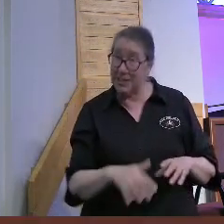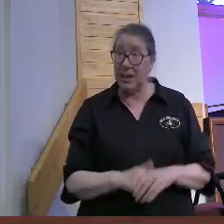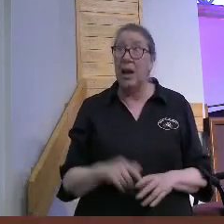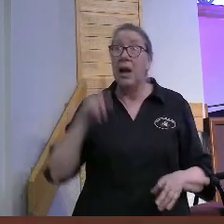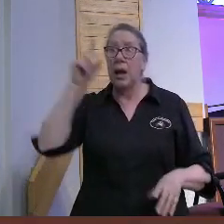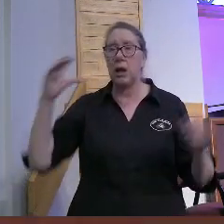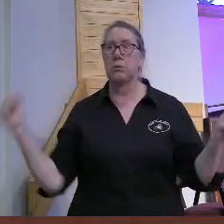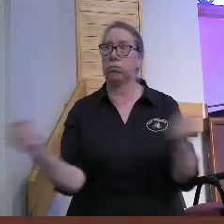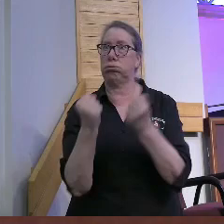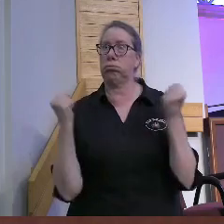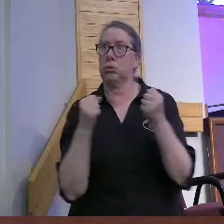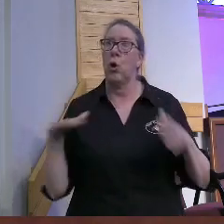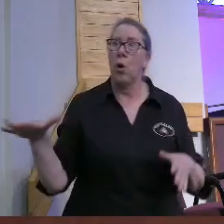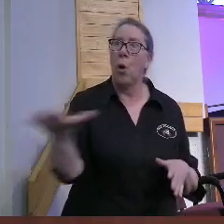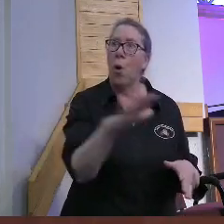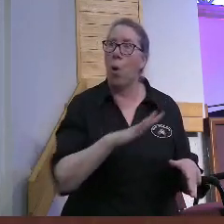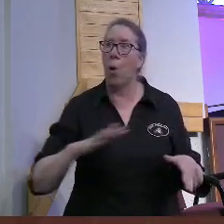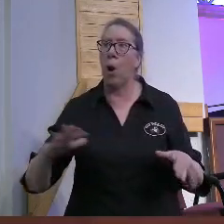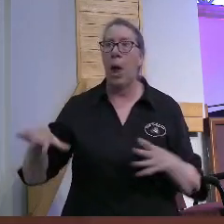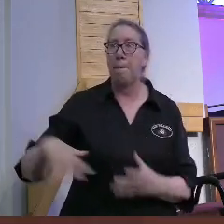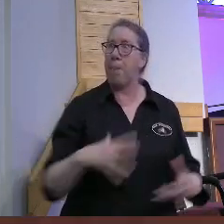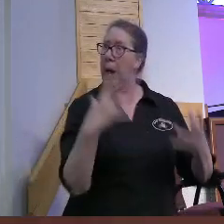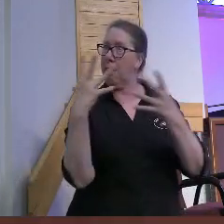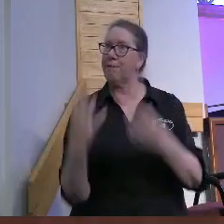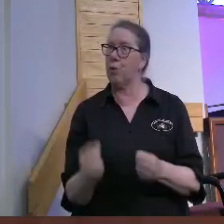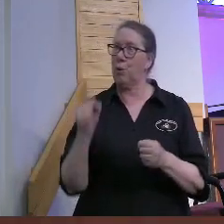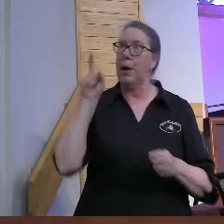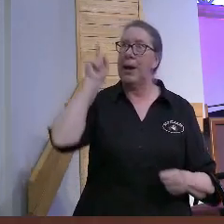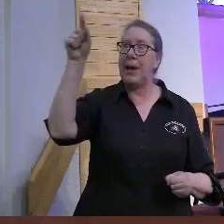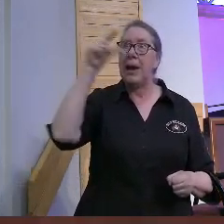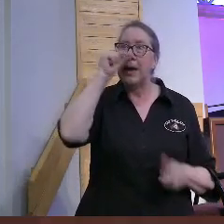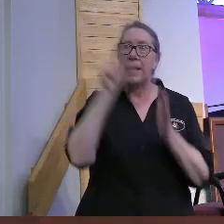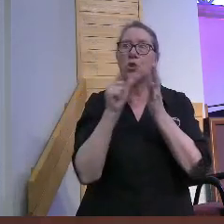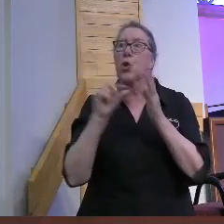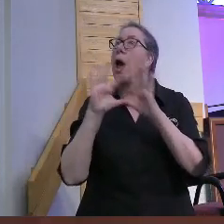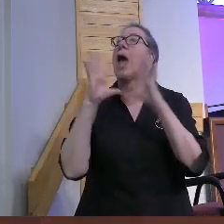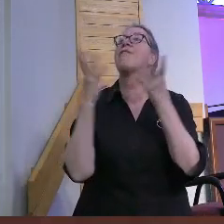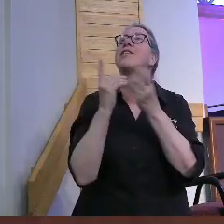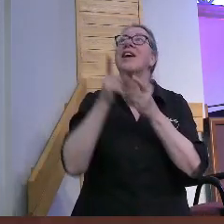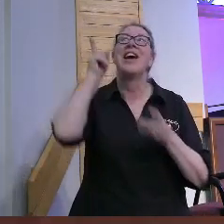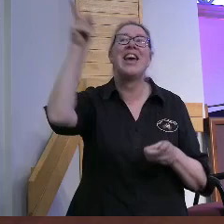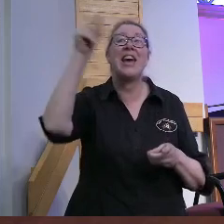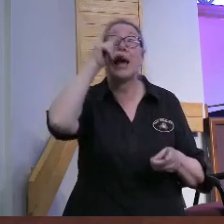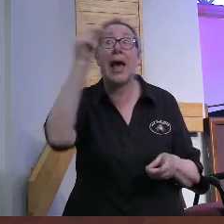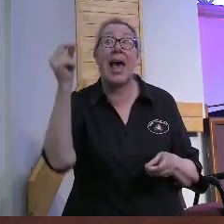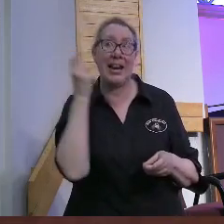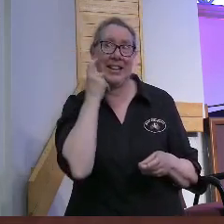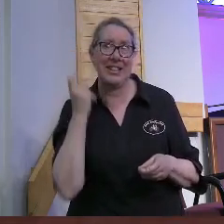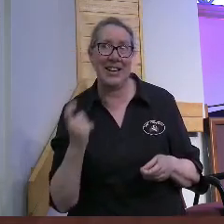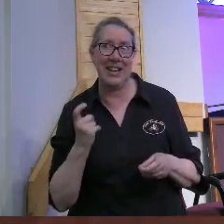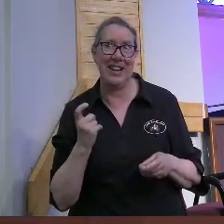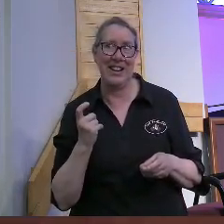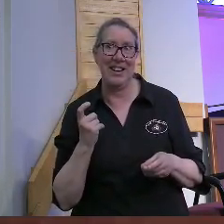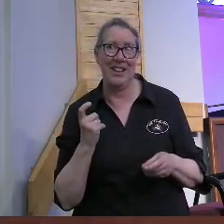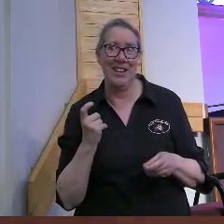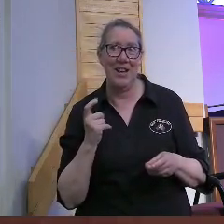He's omniscient. He's omnipotent. He's all powerful. He can do everything. He will take care of it. He's got the power to do it. But even